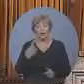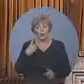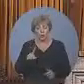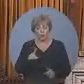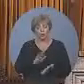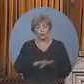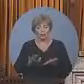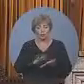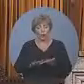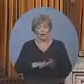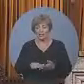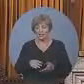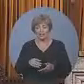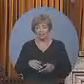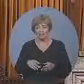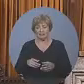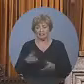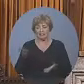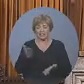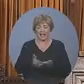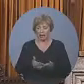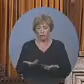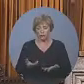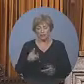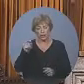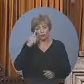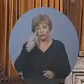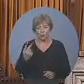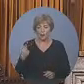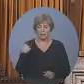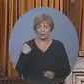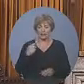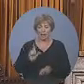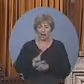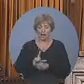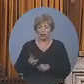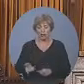Order. I would like to draw to the attention of honourable members the